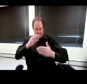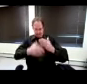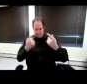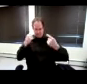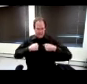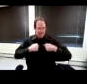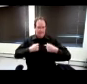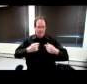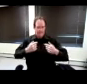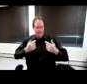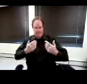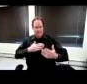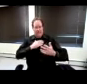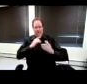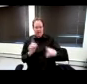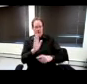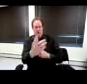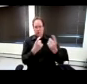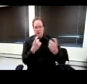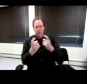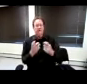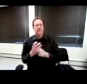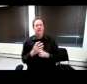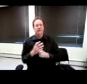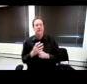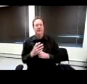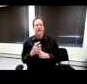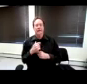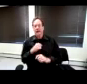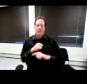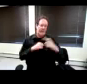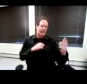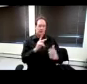to answer any questions. I'll just give it back to you, Kathy.